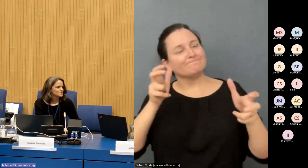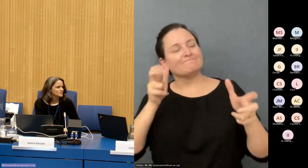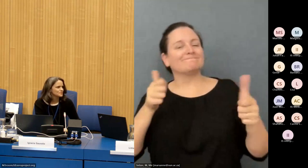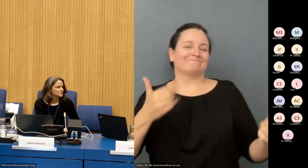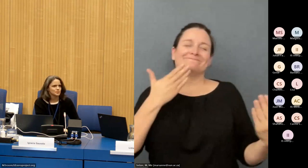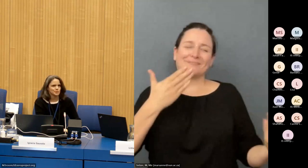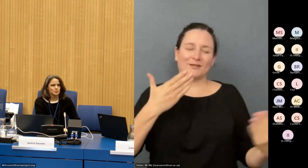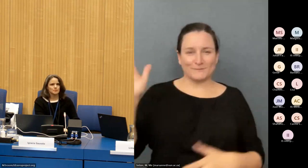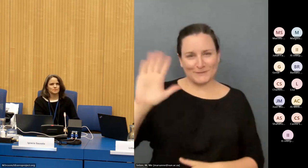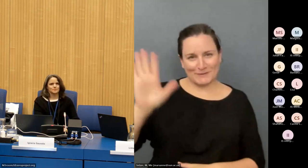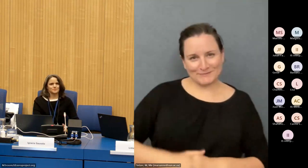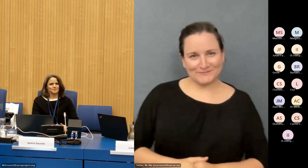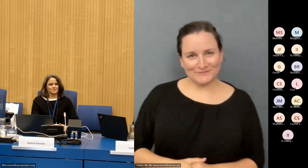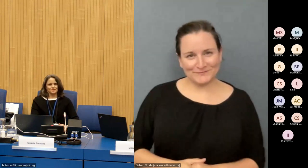bye-bye